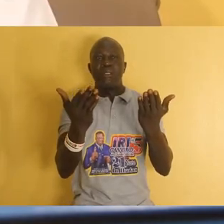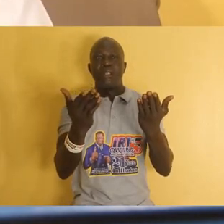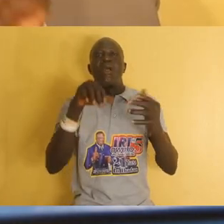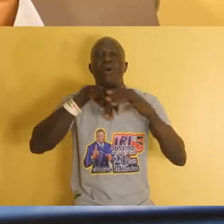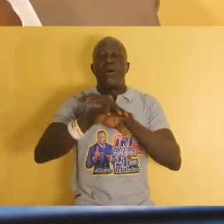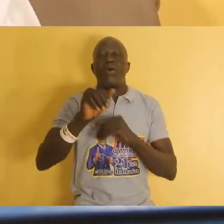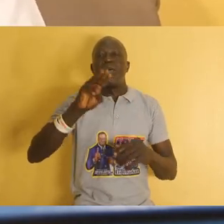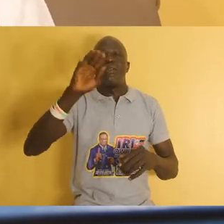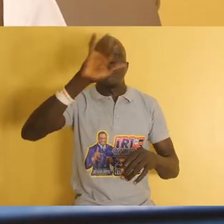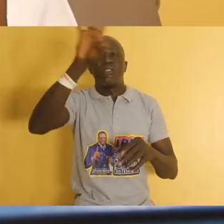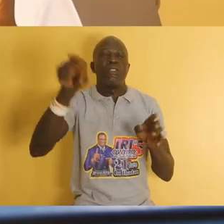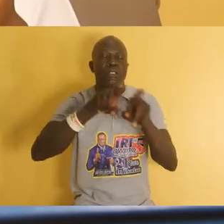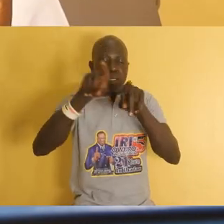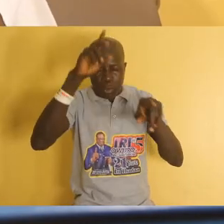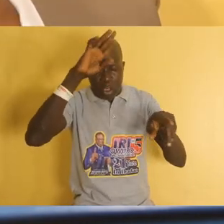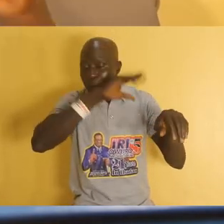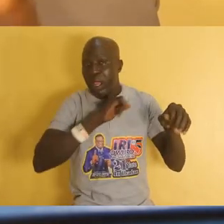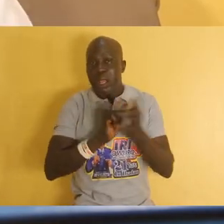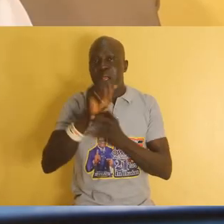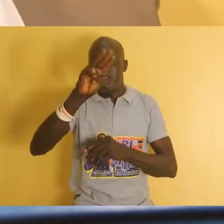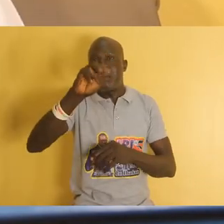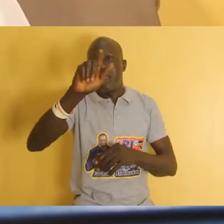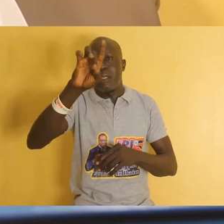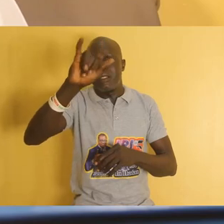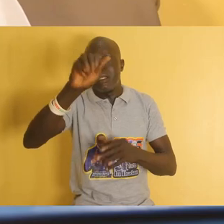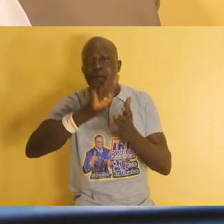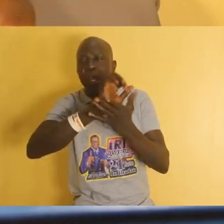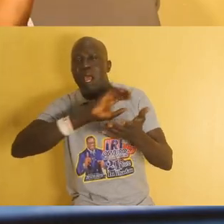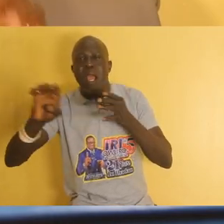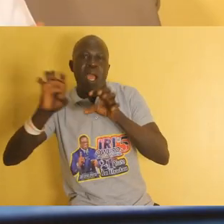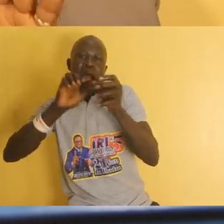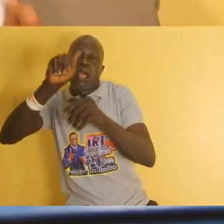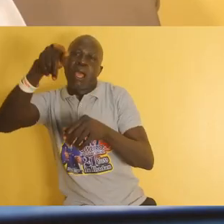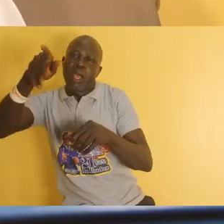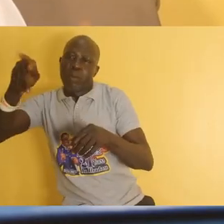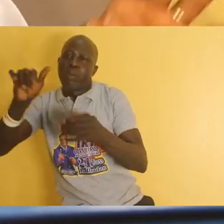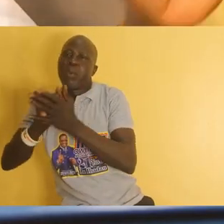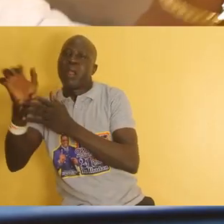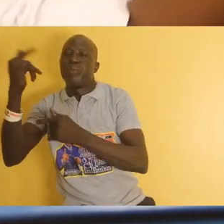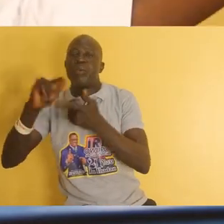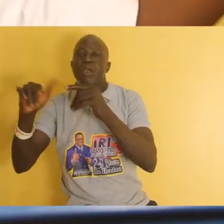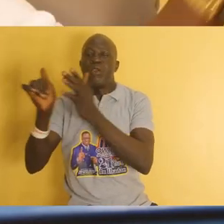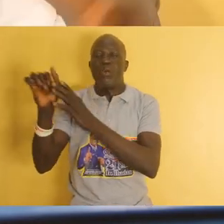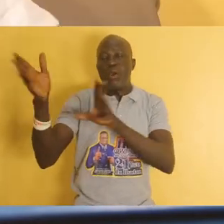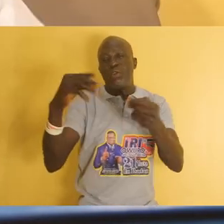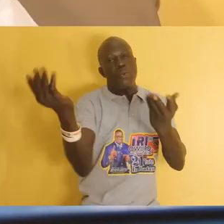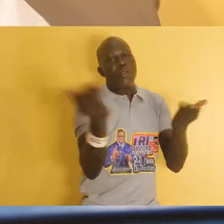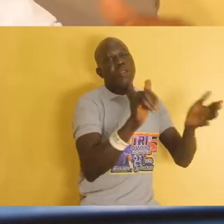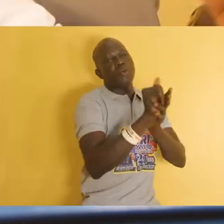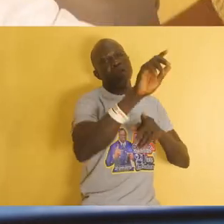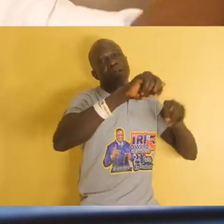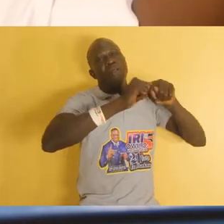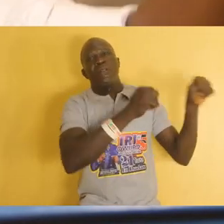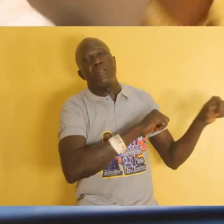Lord, Sebioba Media App. Sebioba Media App. You want me? At Sebioba TV. How my babe? Will